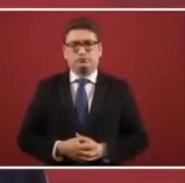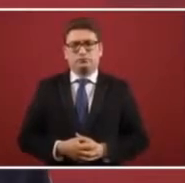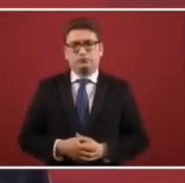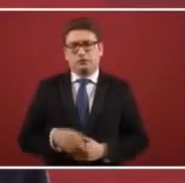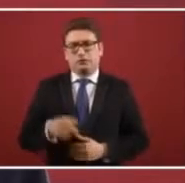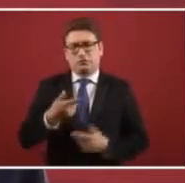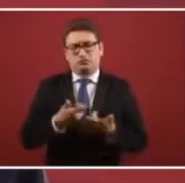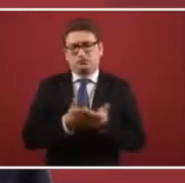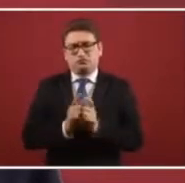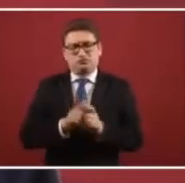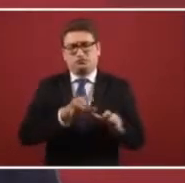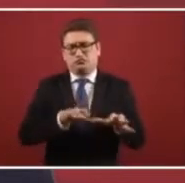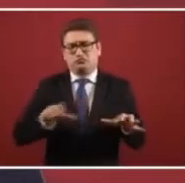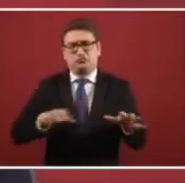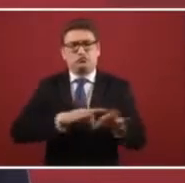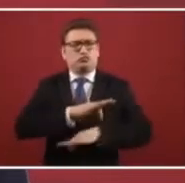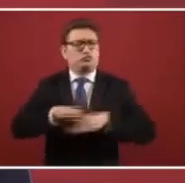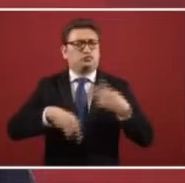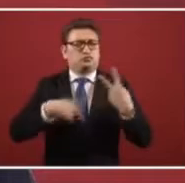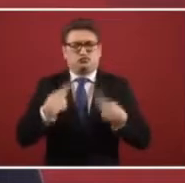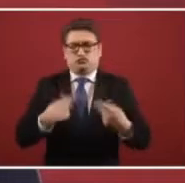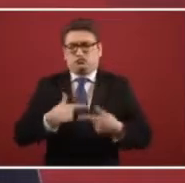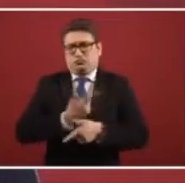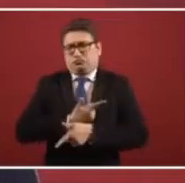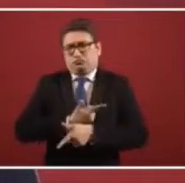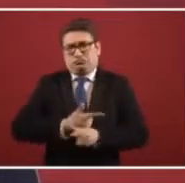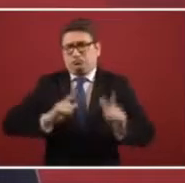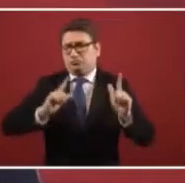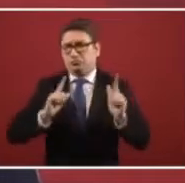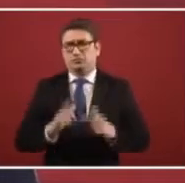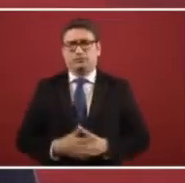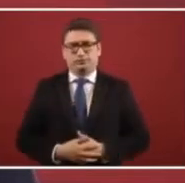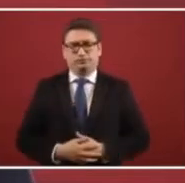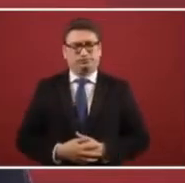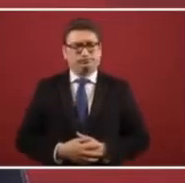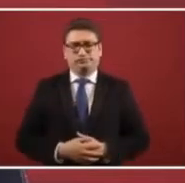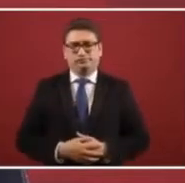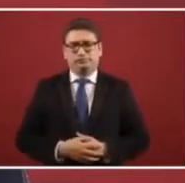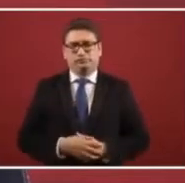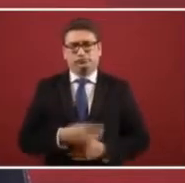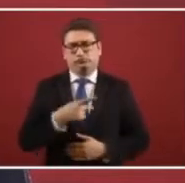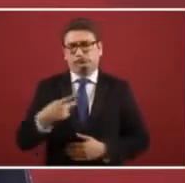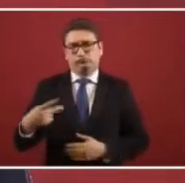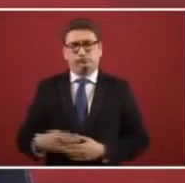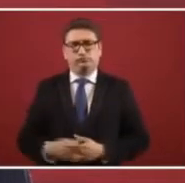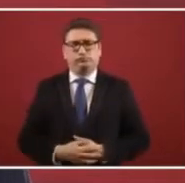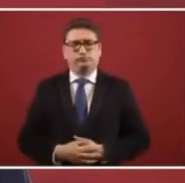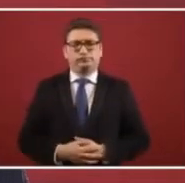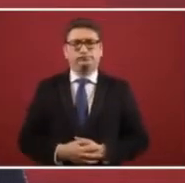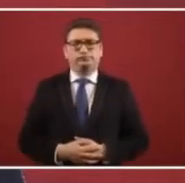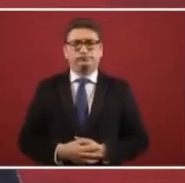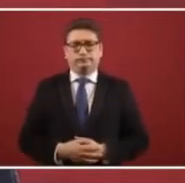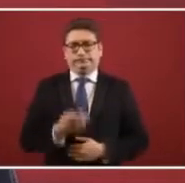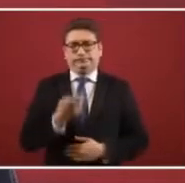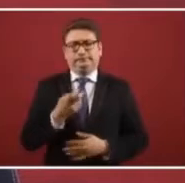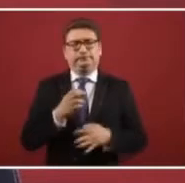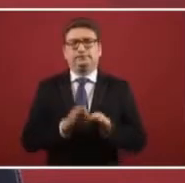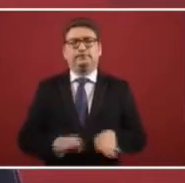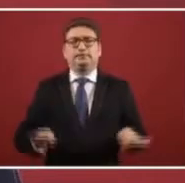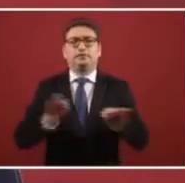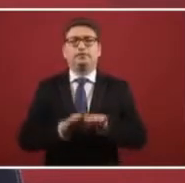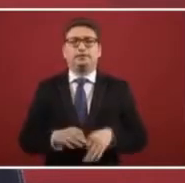not just to the atheists, but to guarantee to all their liberty. That